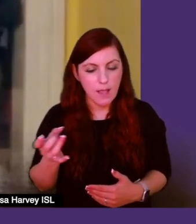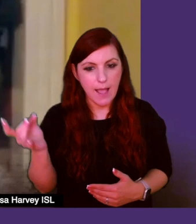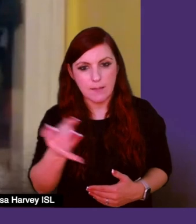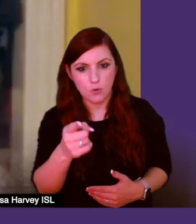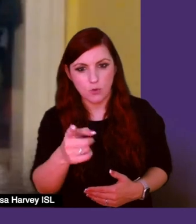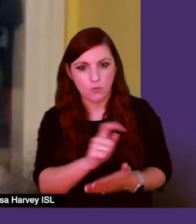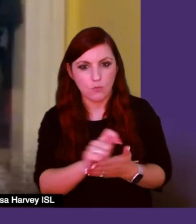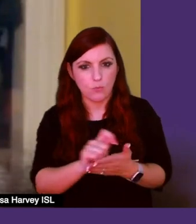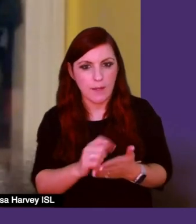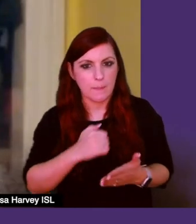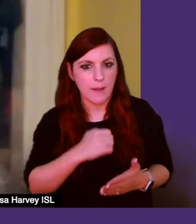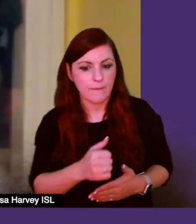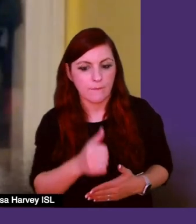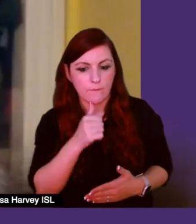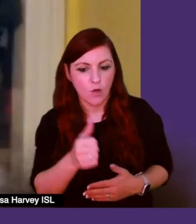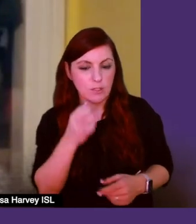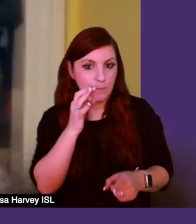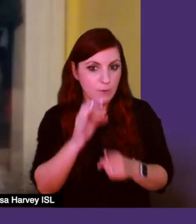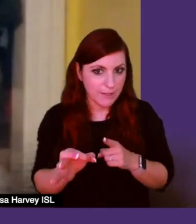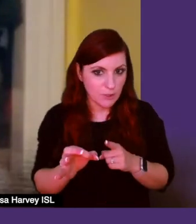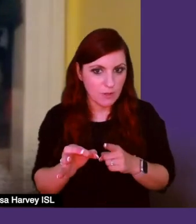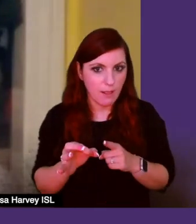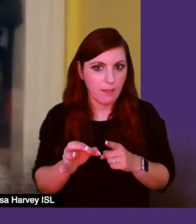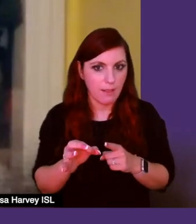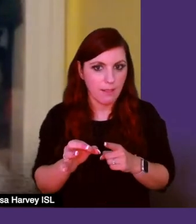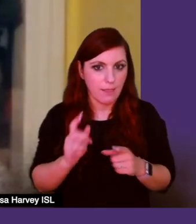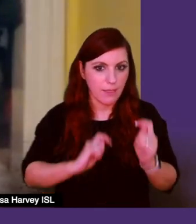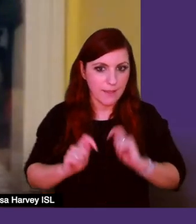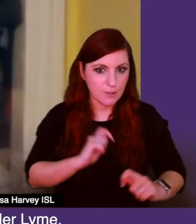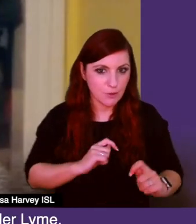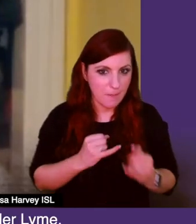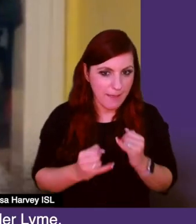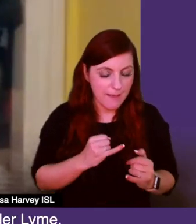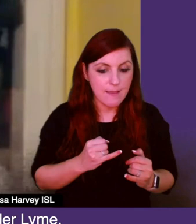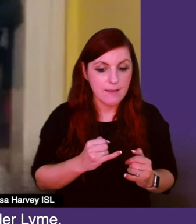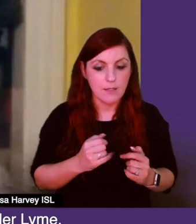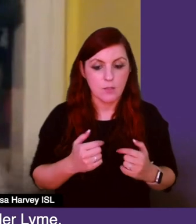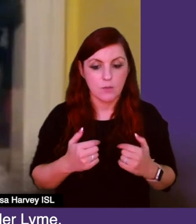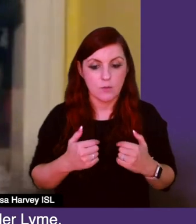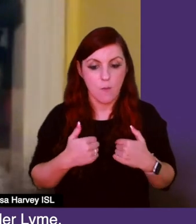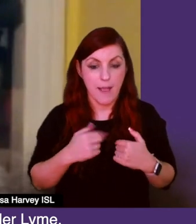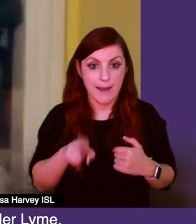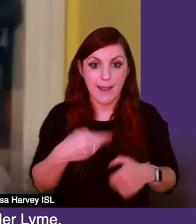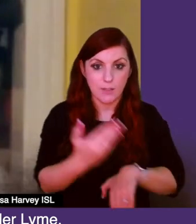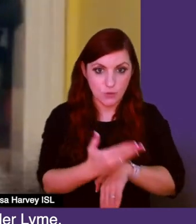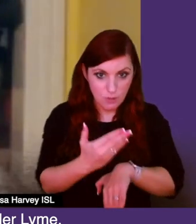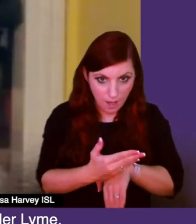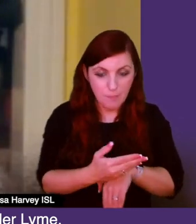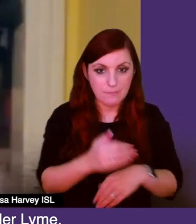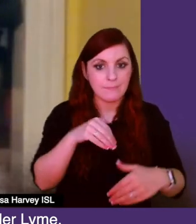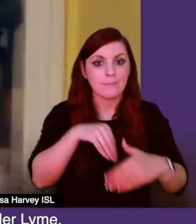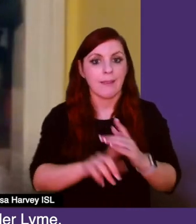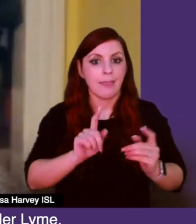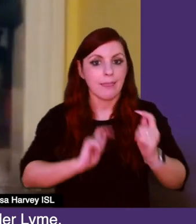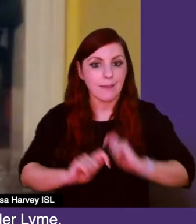write my first professional play. So my next job was a